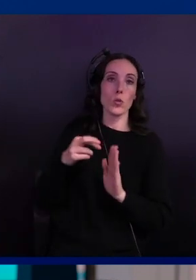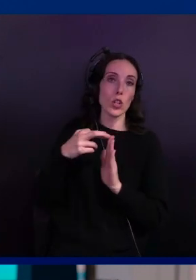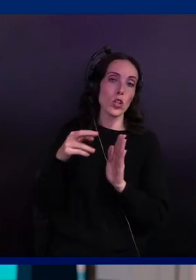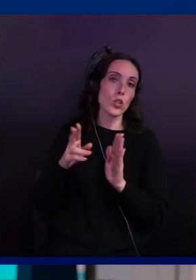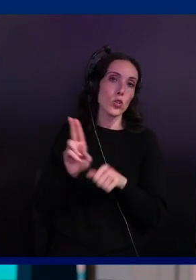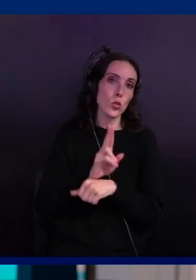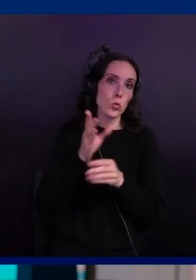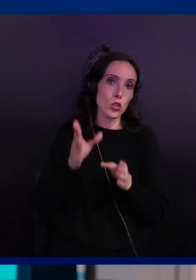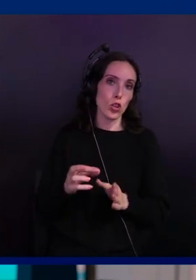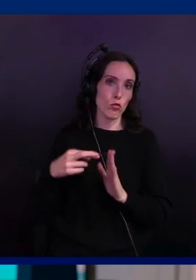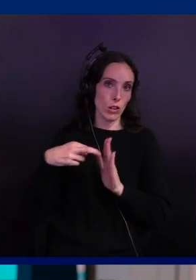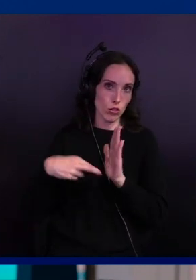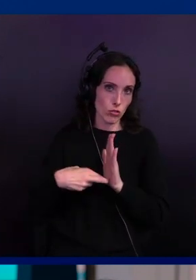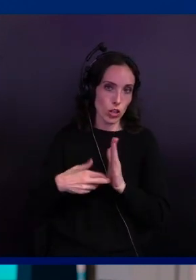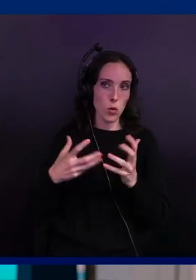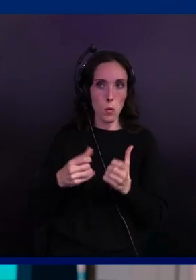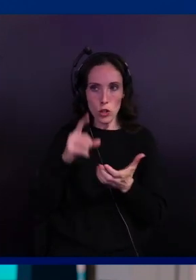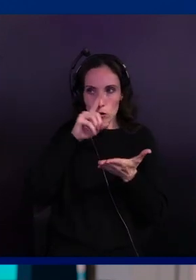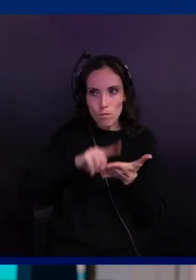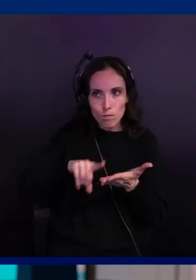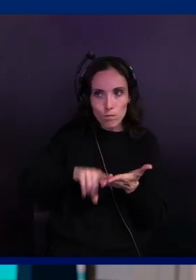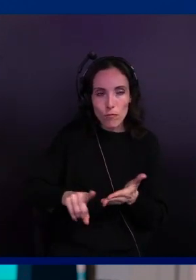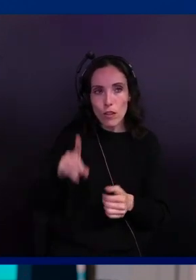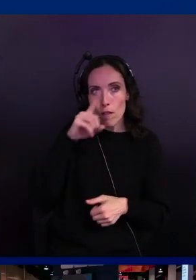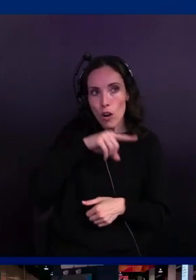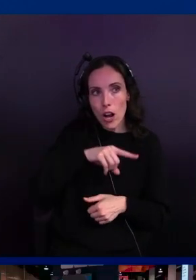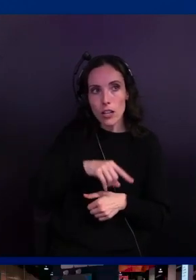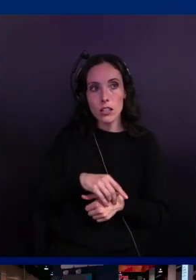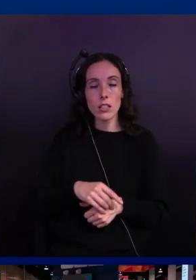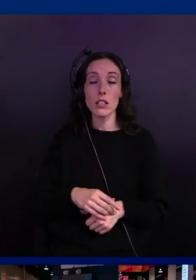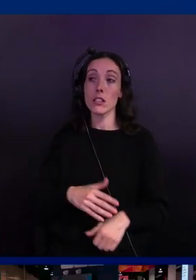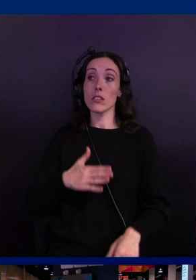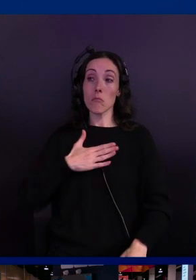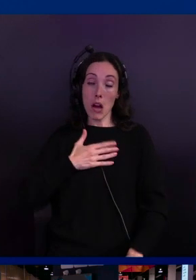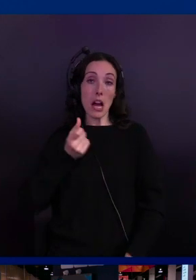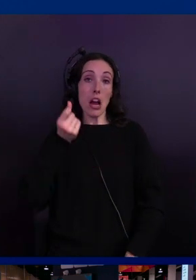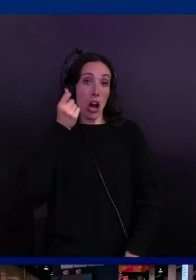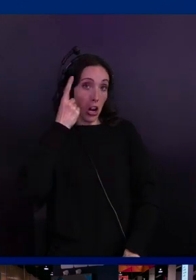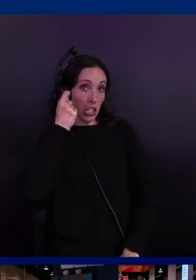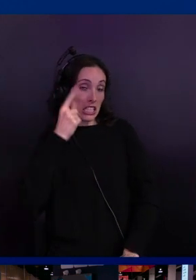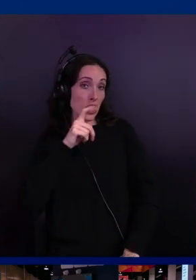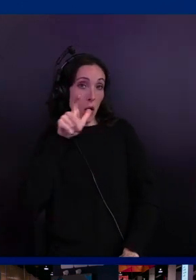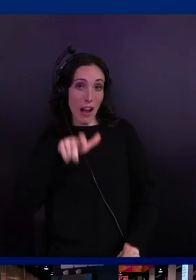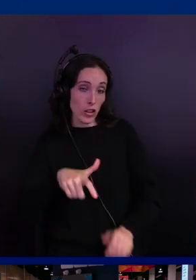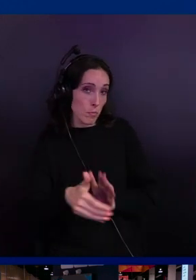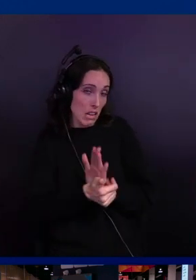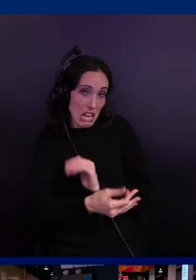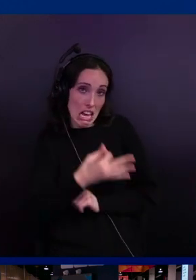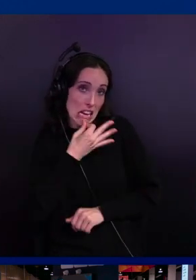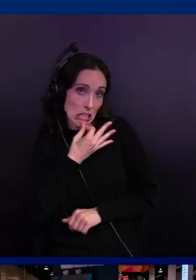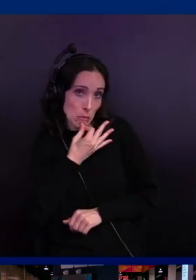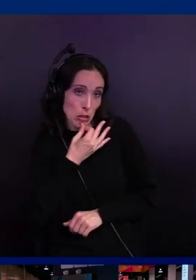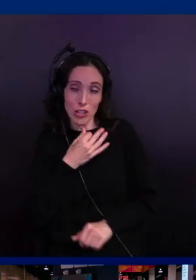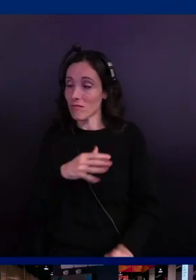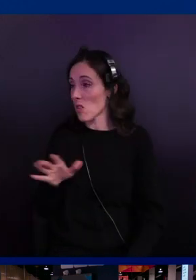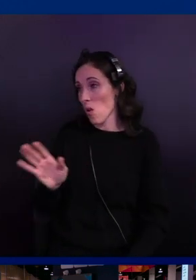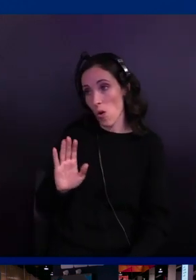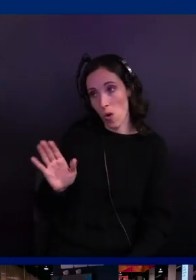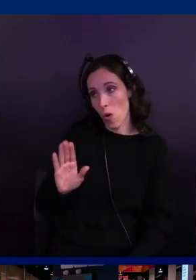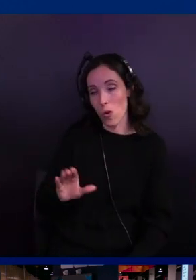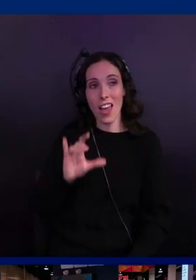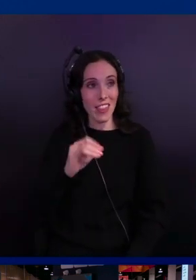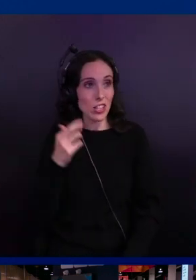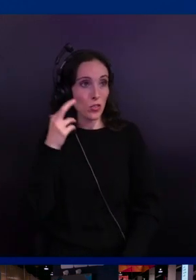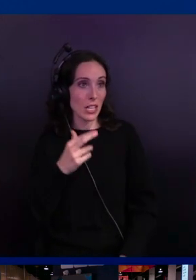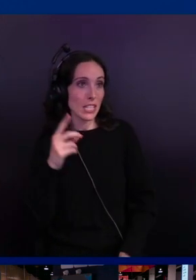to look at the fraud insights. So what I'm understanding is you don't have to be an expert to build You're this. not an expert, This is yes. what Fraud Detector is